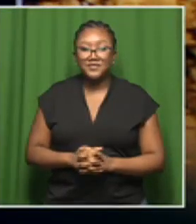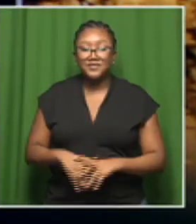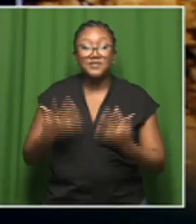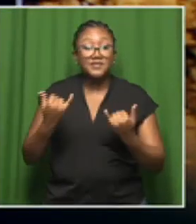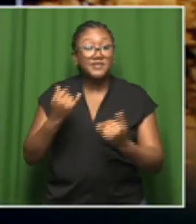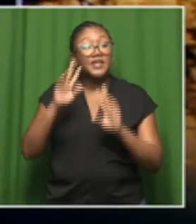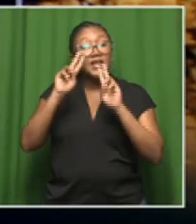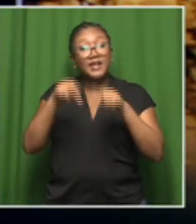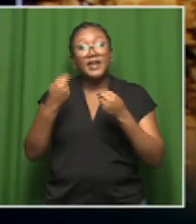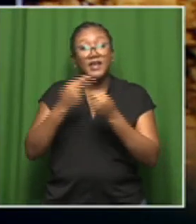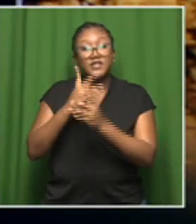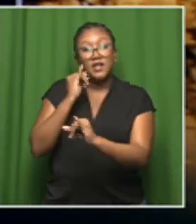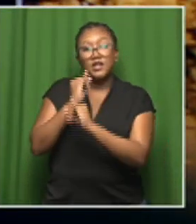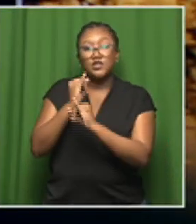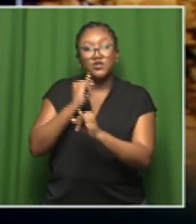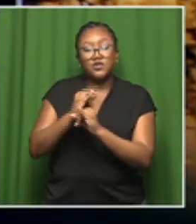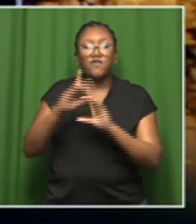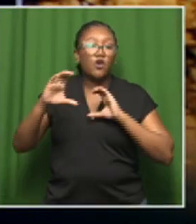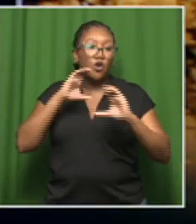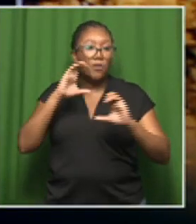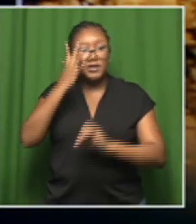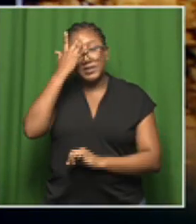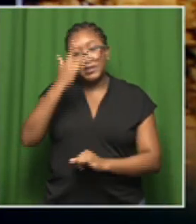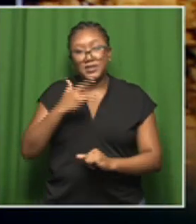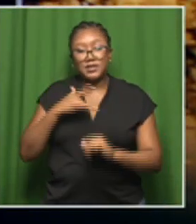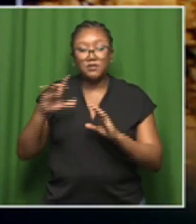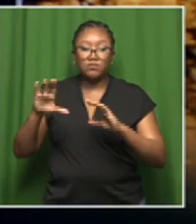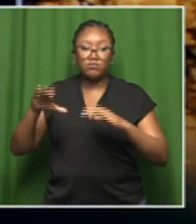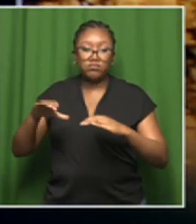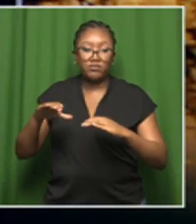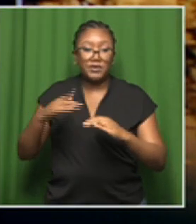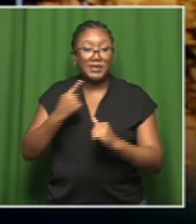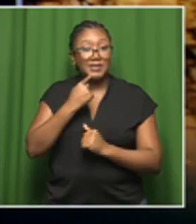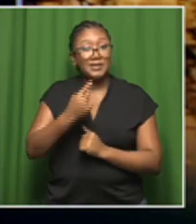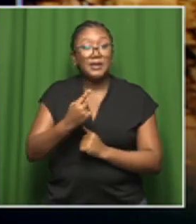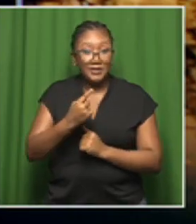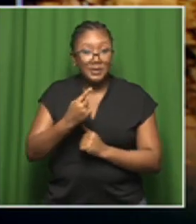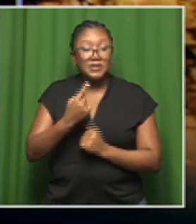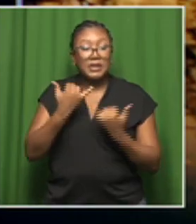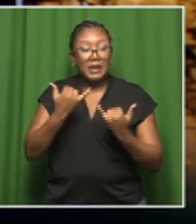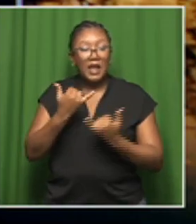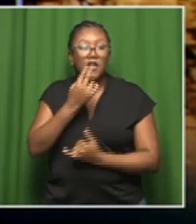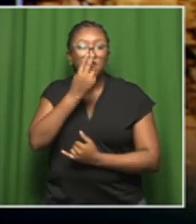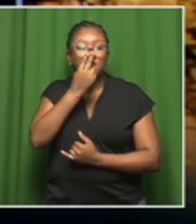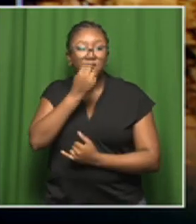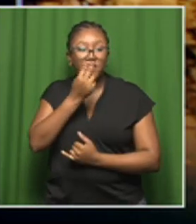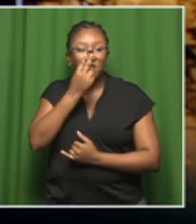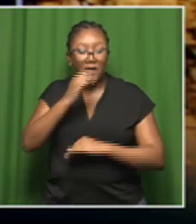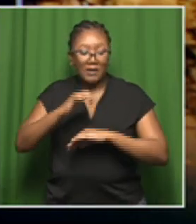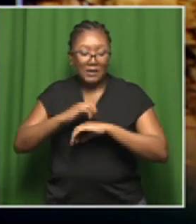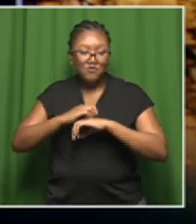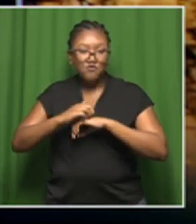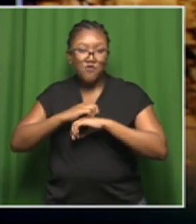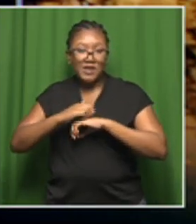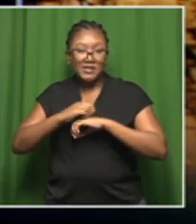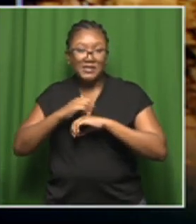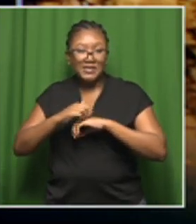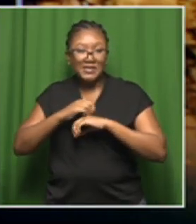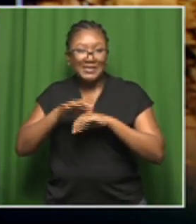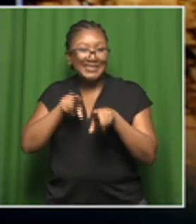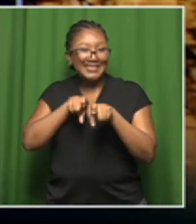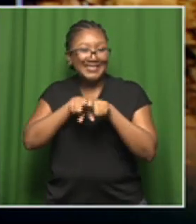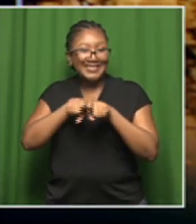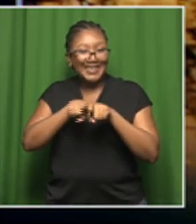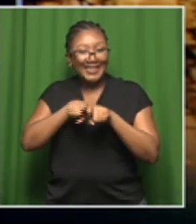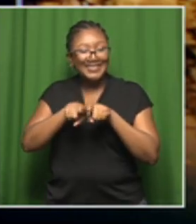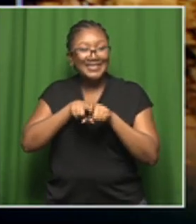The National Institute for Communicable Diseases says that there's been a surge in fever-rash samples for testing, which indicates a surge